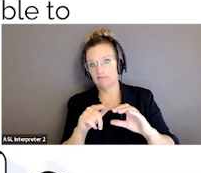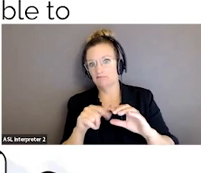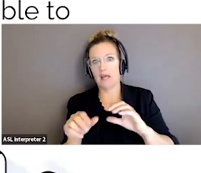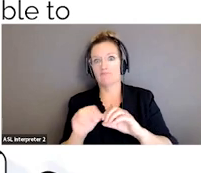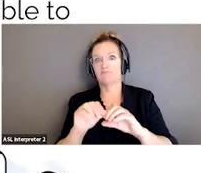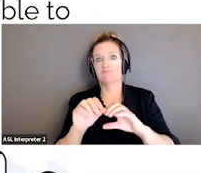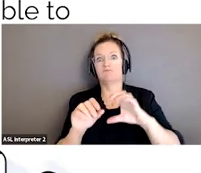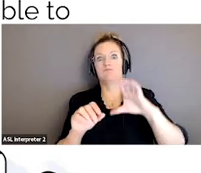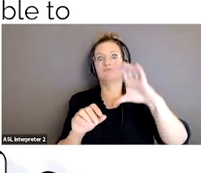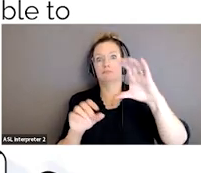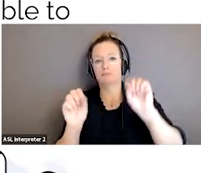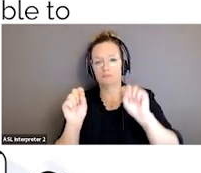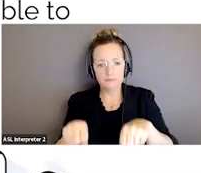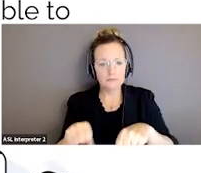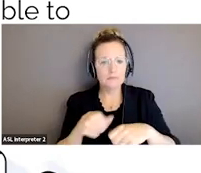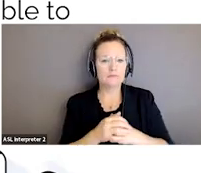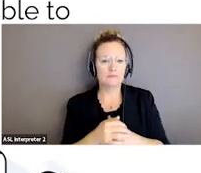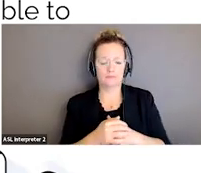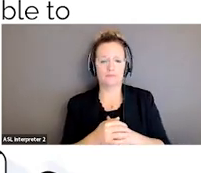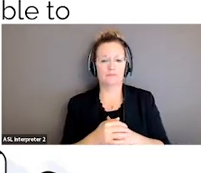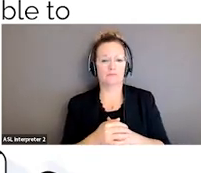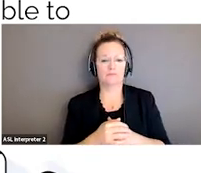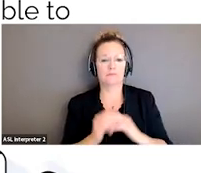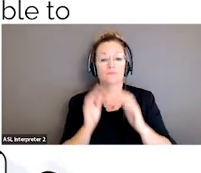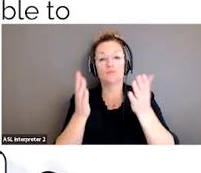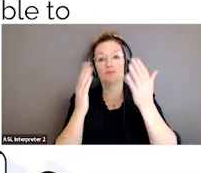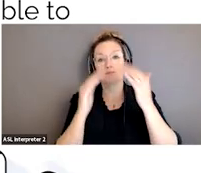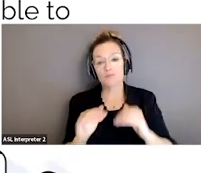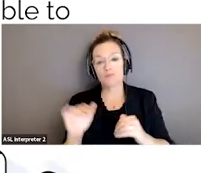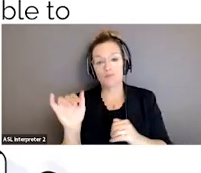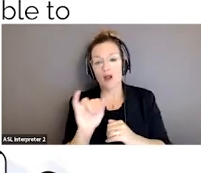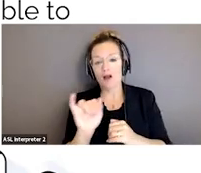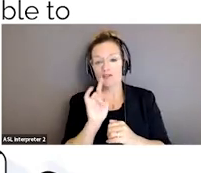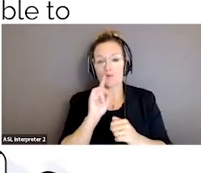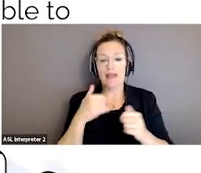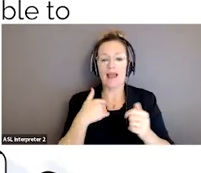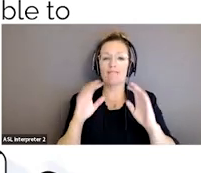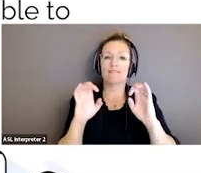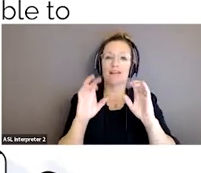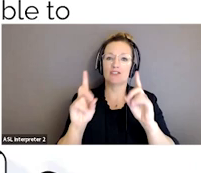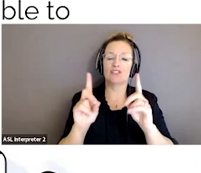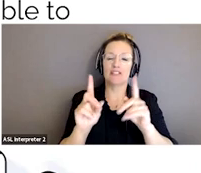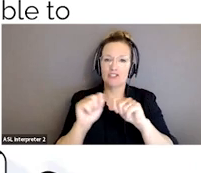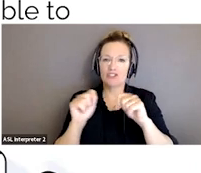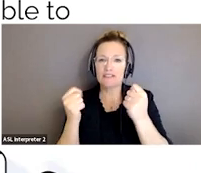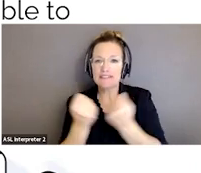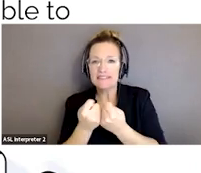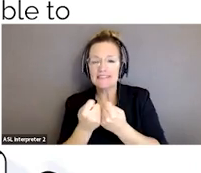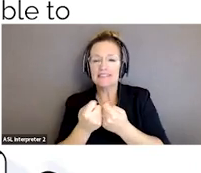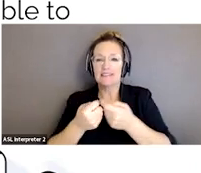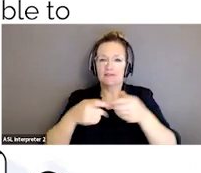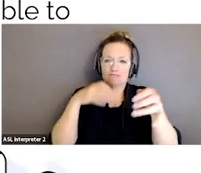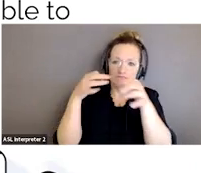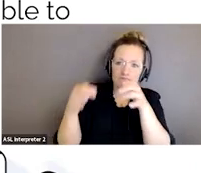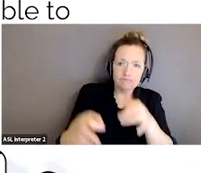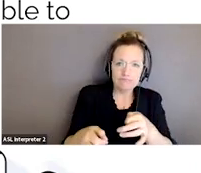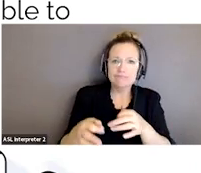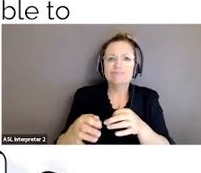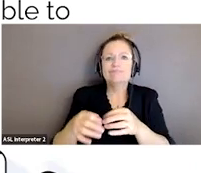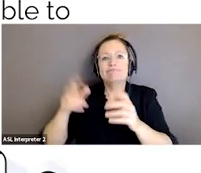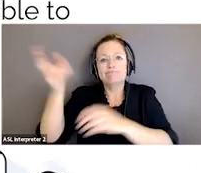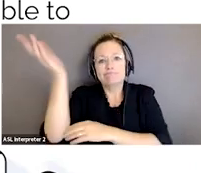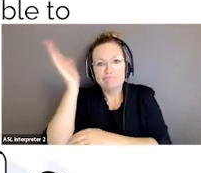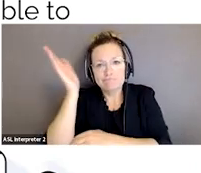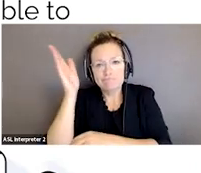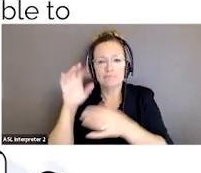have upcoming advanced education and Tiger Team services. So advanced education, a little bit more in depth on various